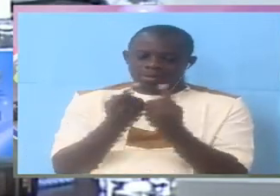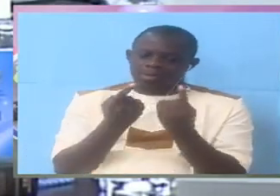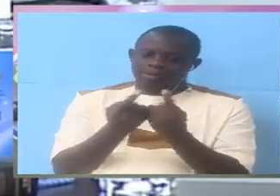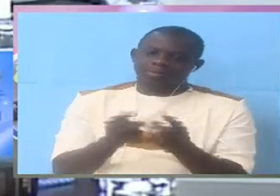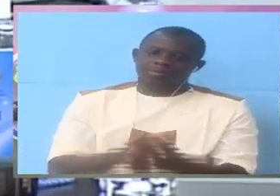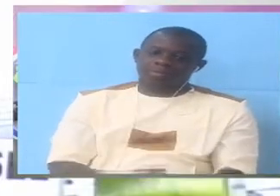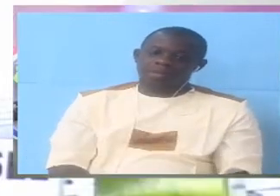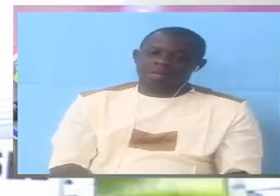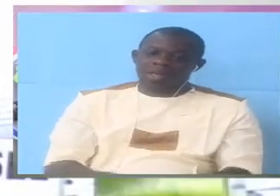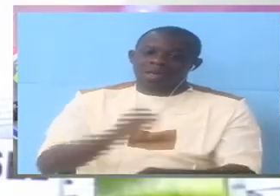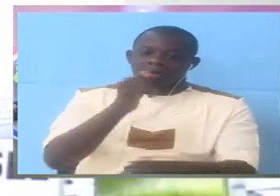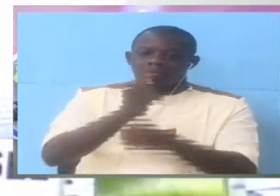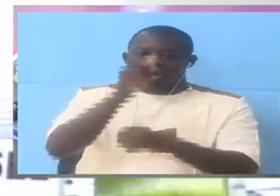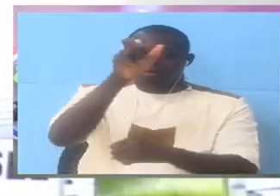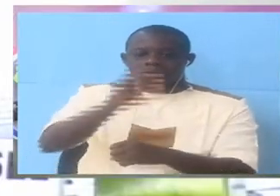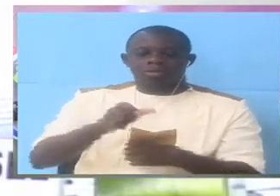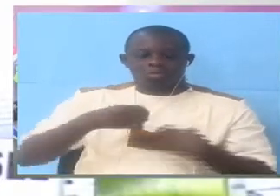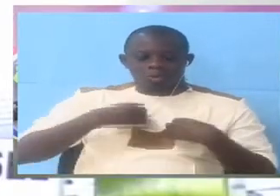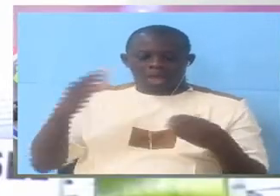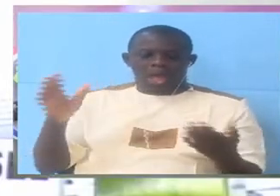By stripping him naked?